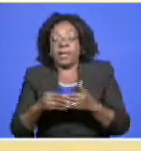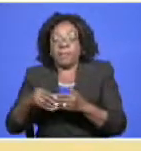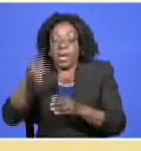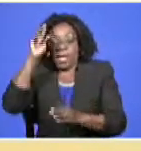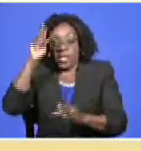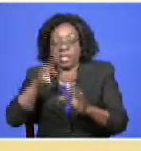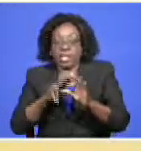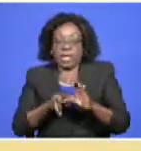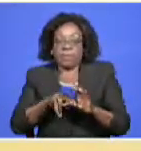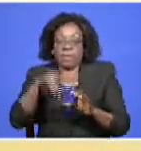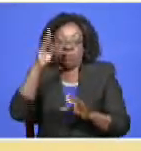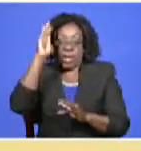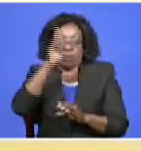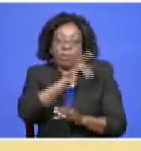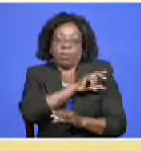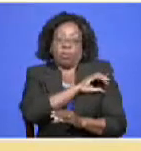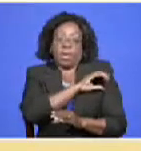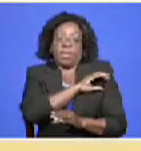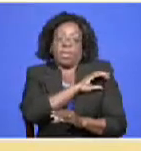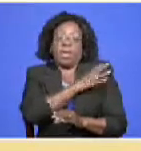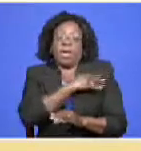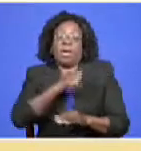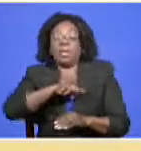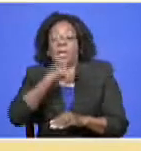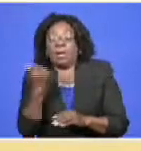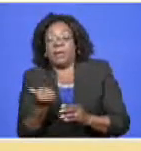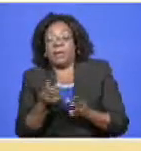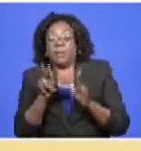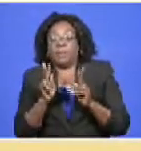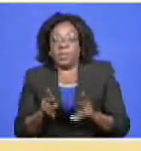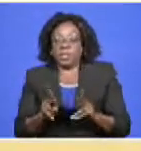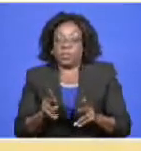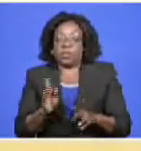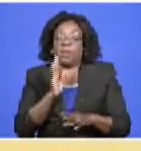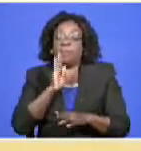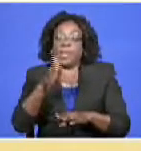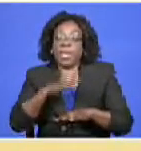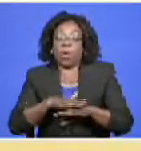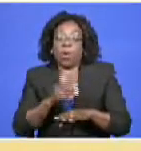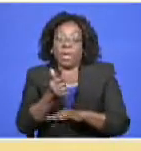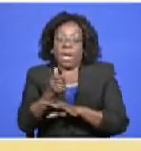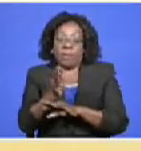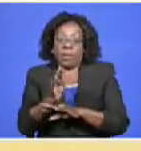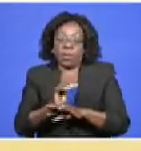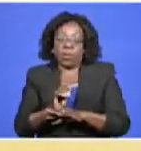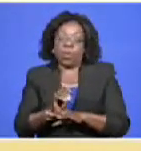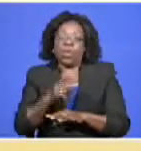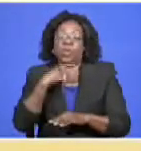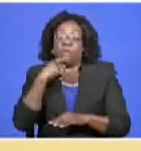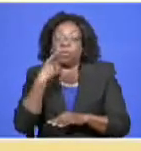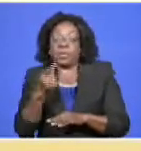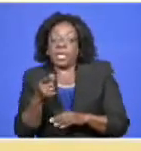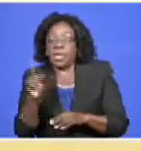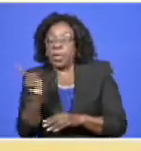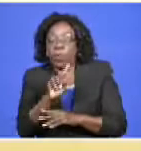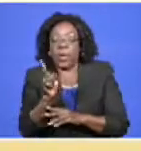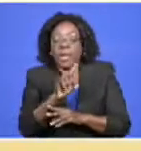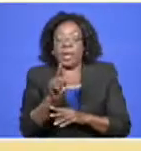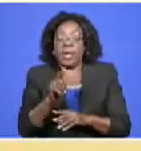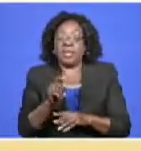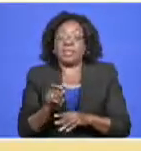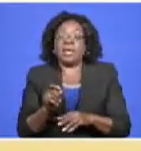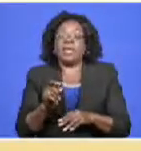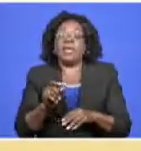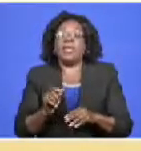Grant, a civil and structural engineer, will be on Abaco to determine the exact location for the burial on the site that has